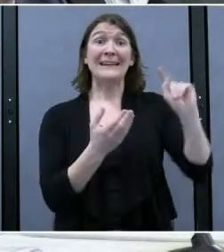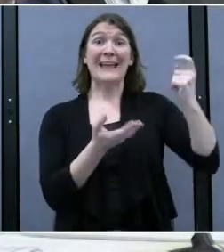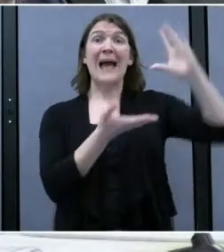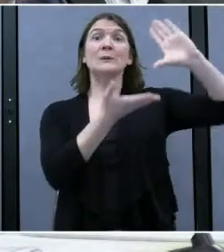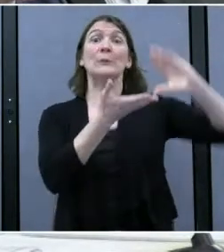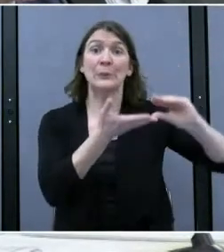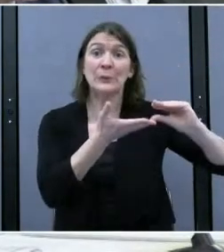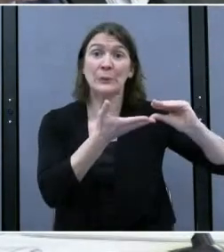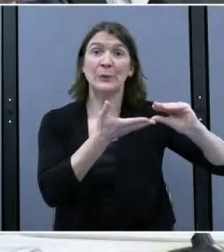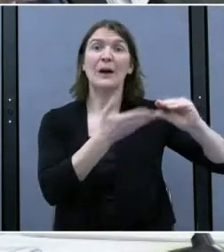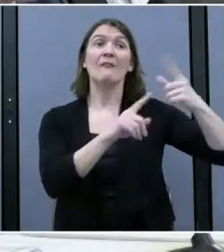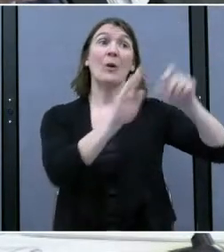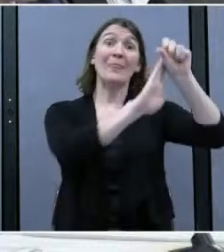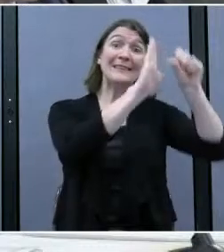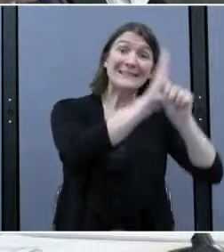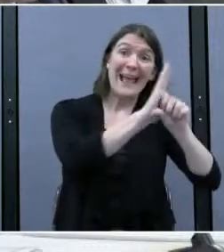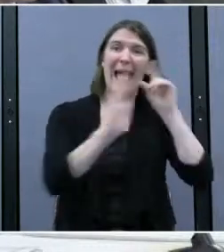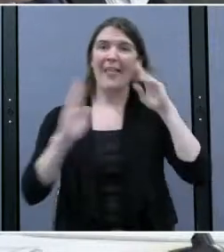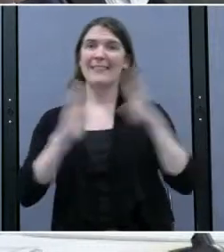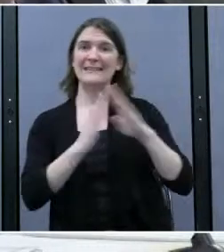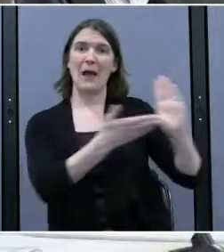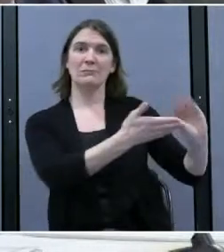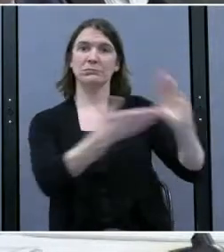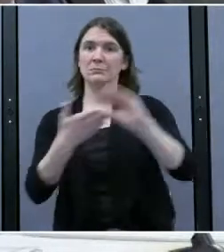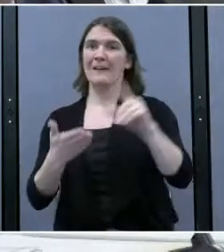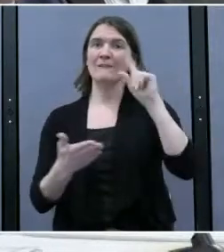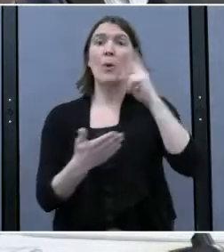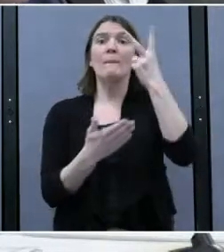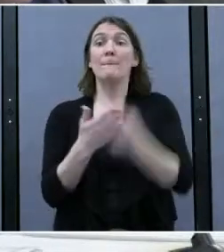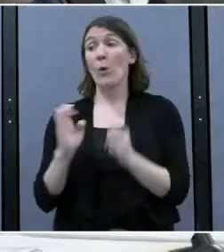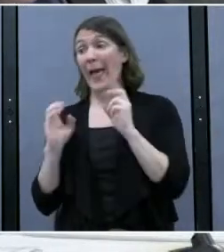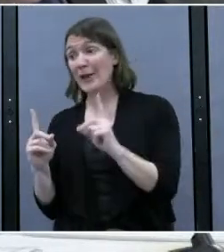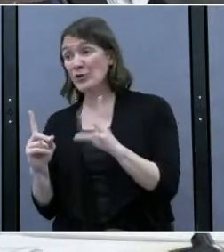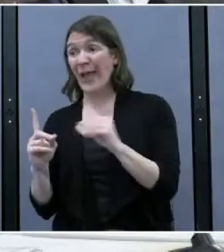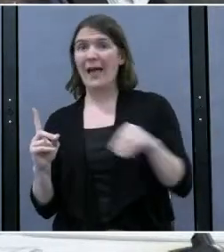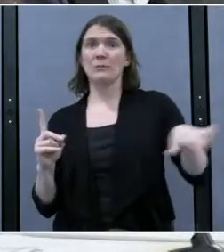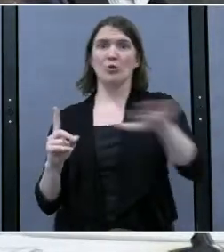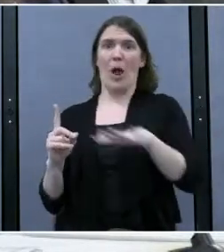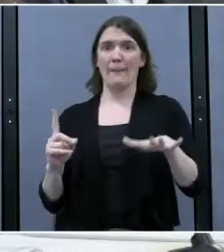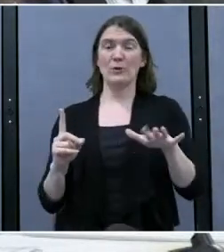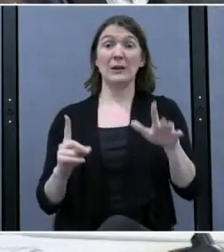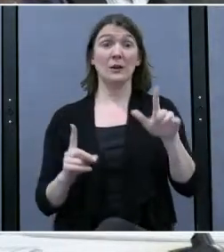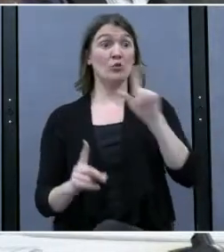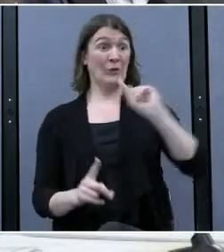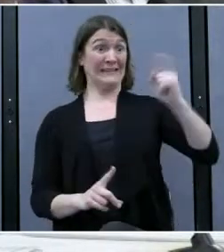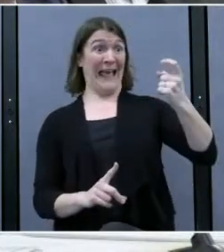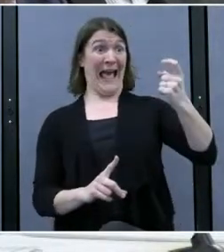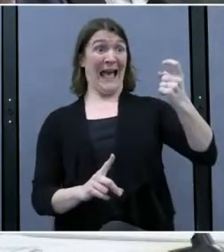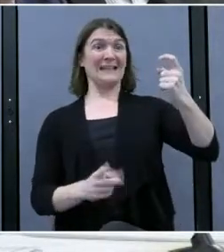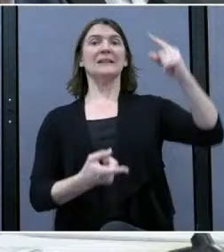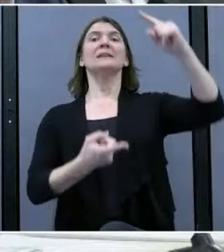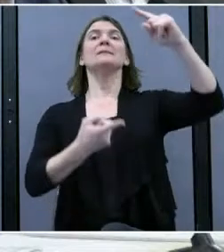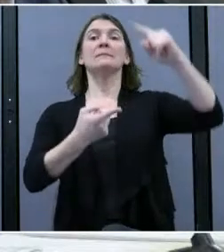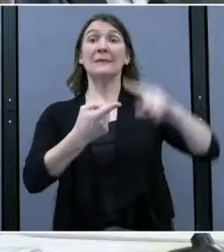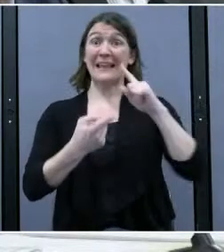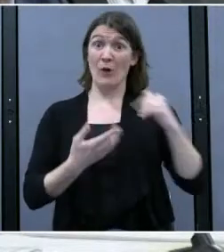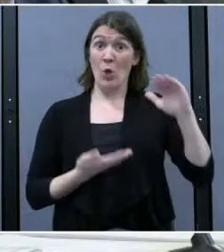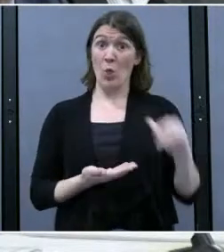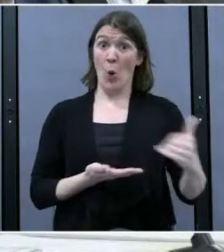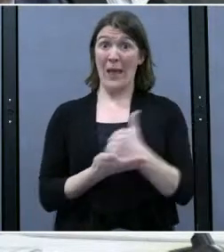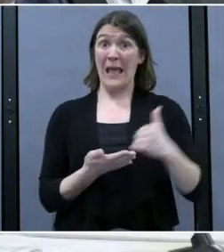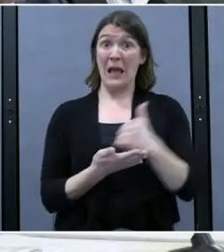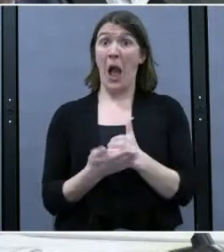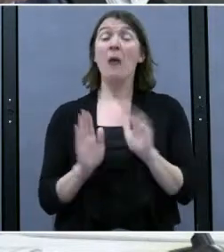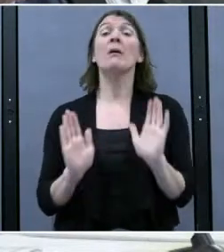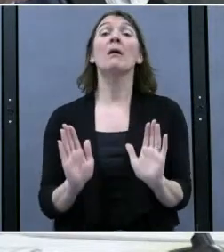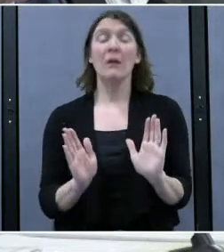state offers on both the municipal and education tax. And so the actual real taxation level for low-income folks in our community is